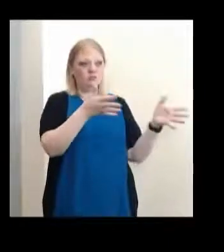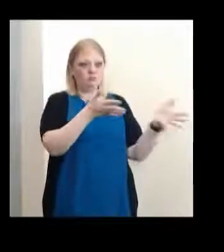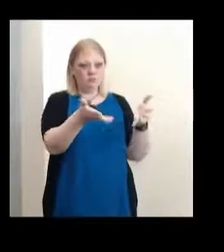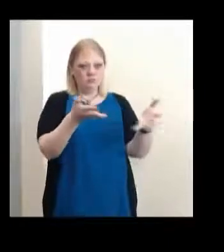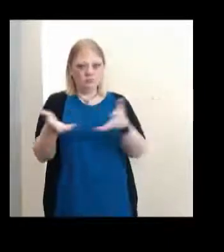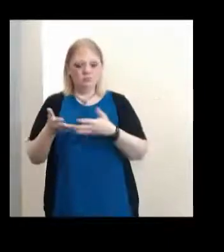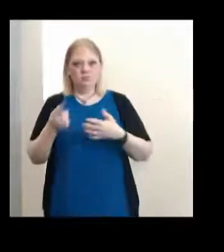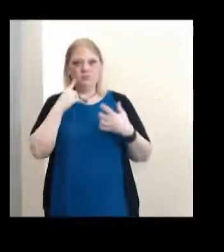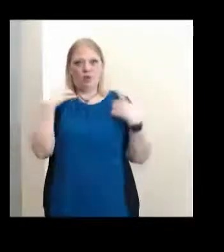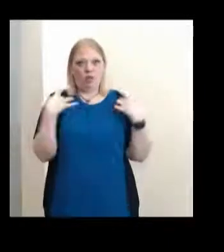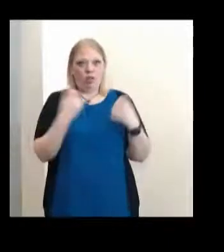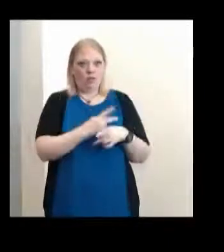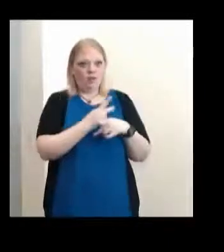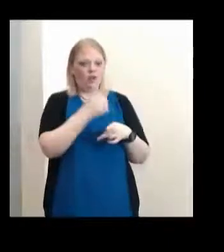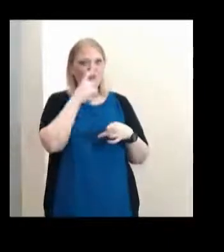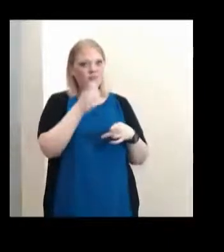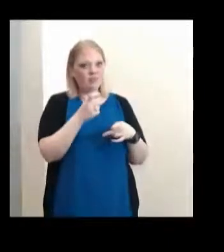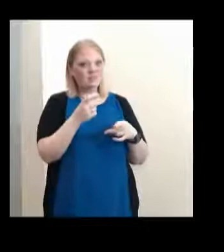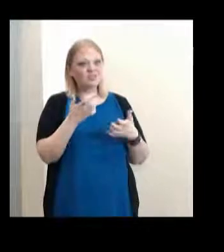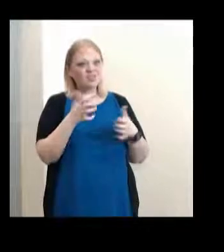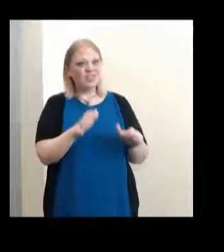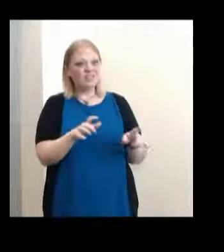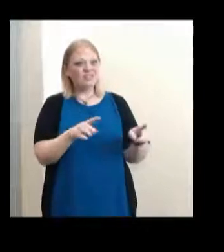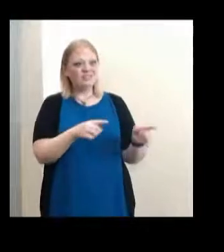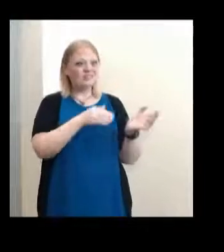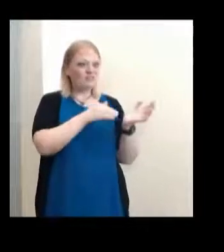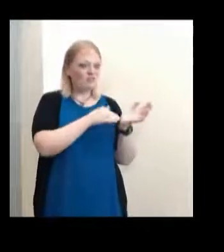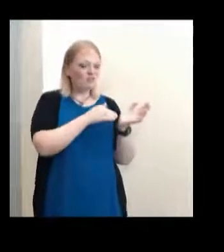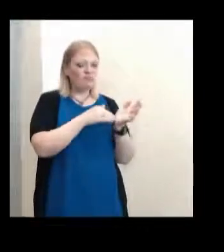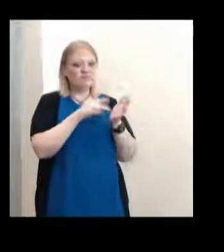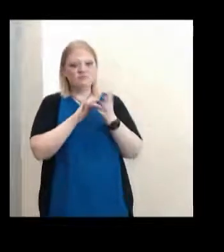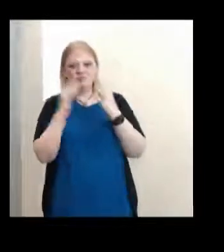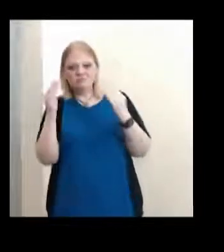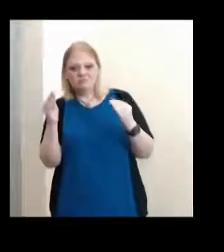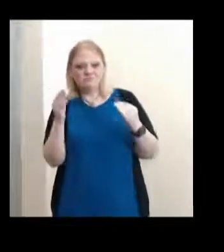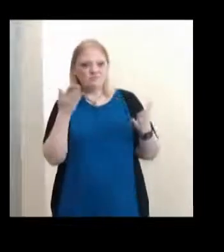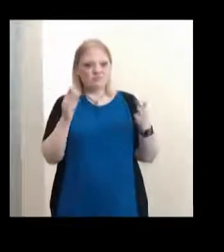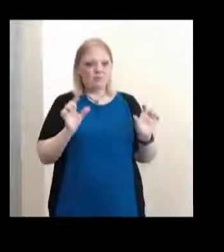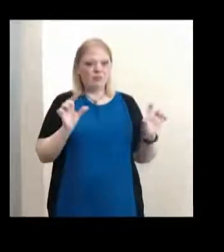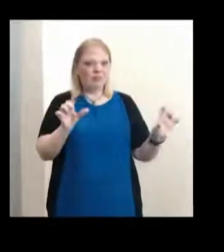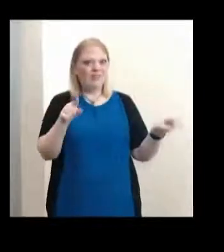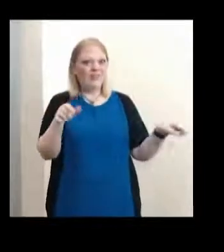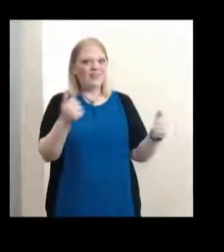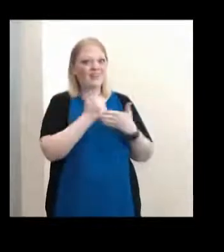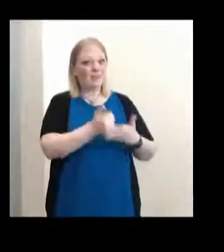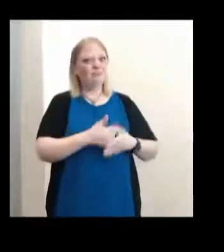care, because there's a chance that whether it's your pharmacy or doctor, they may be getting doses and will be able to help you.